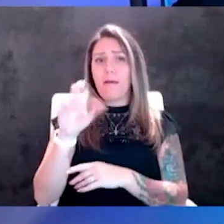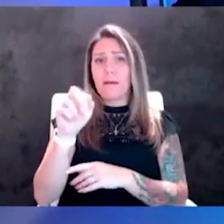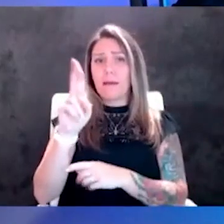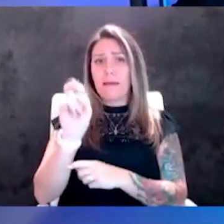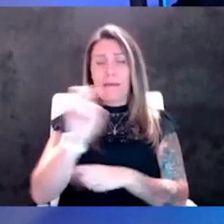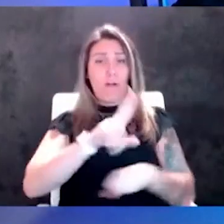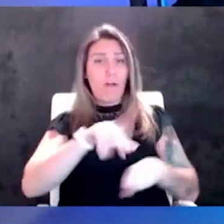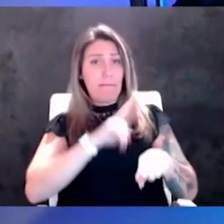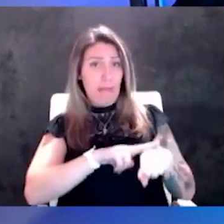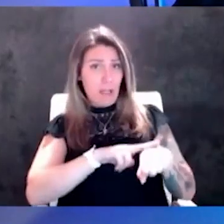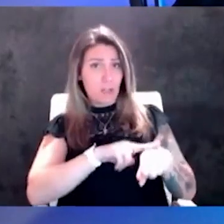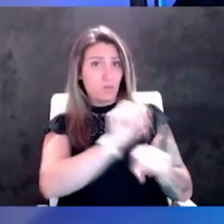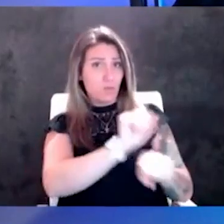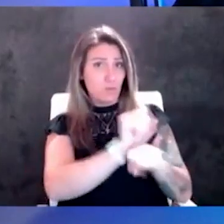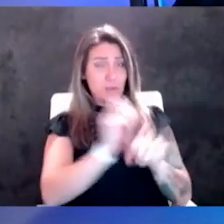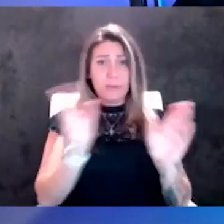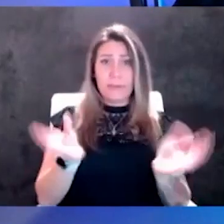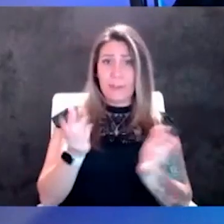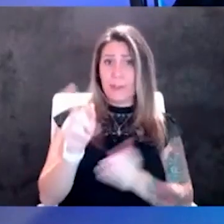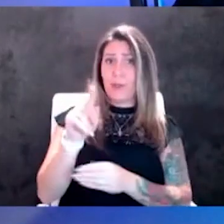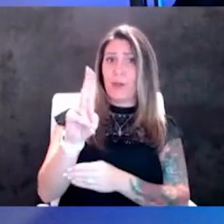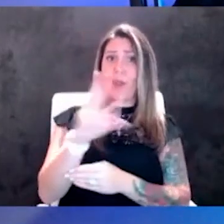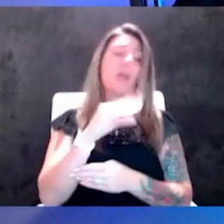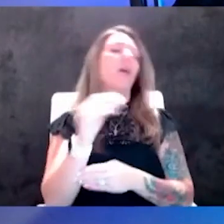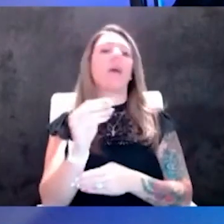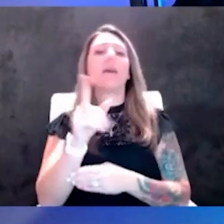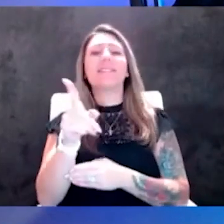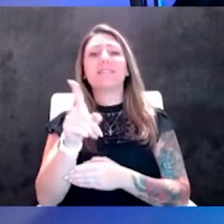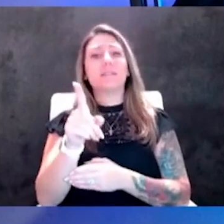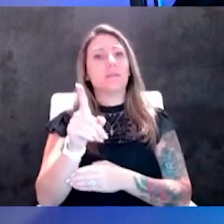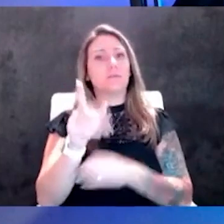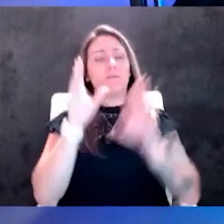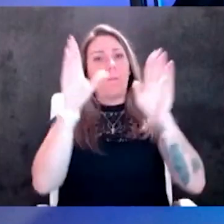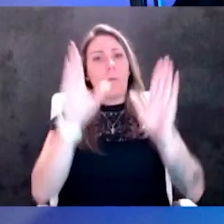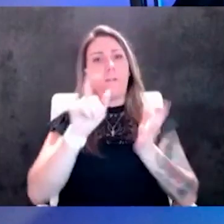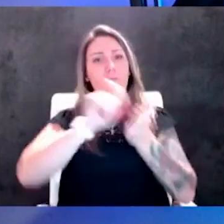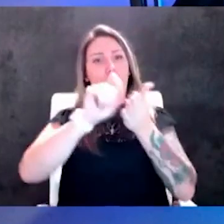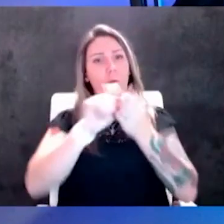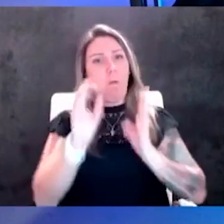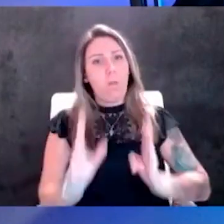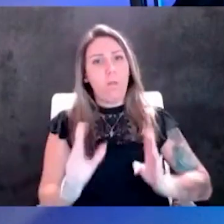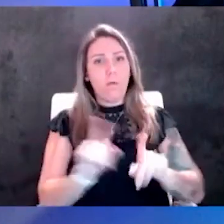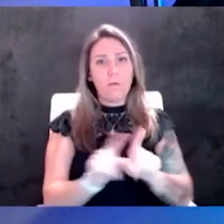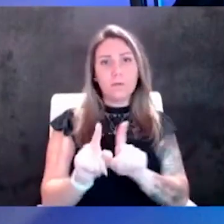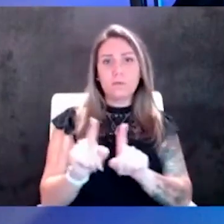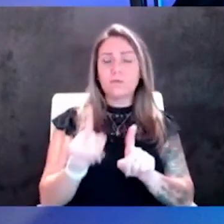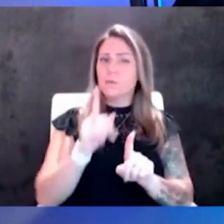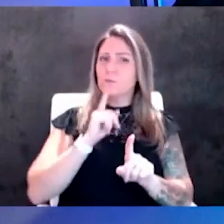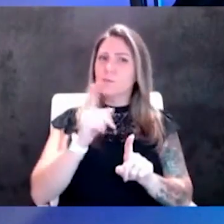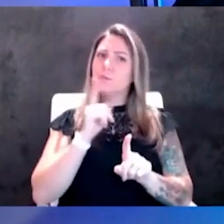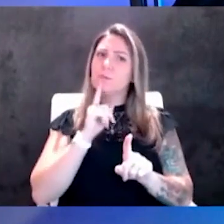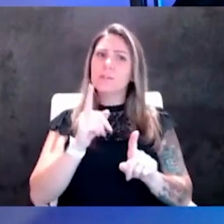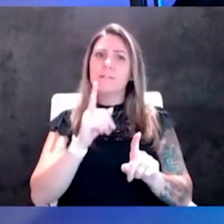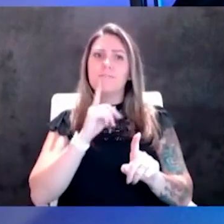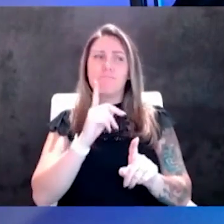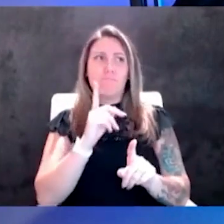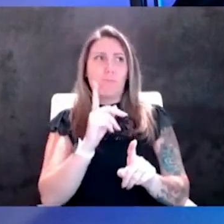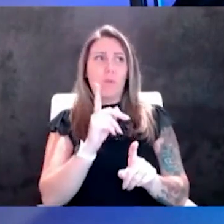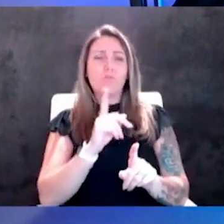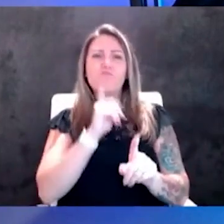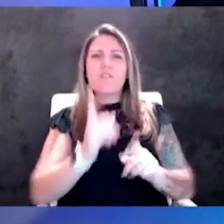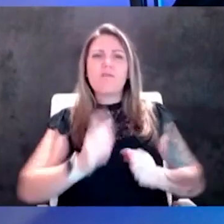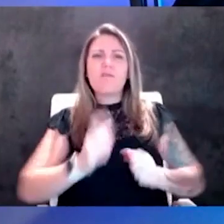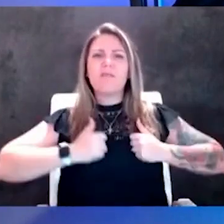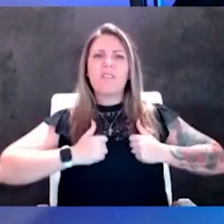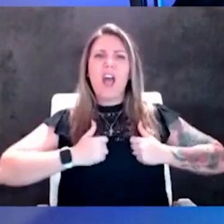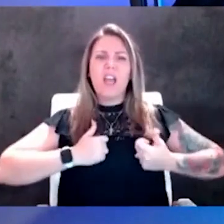lot of work here, and is a well-established author, and has always taken a very rational approach to how do we distribute care, and